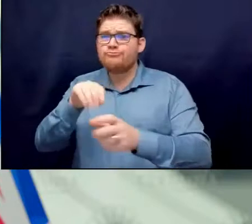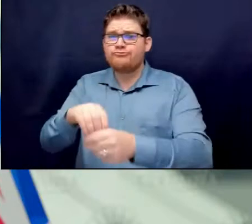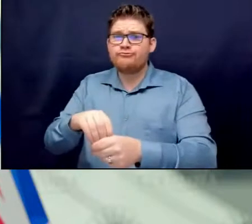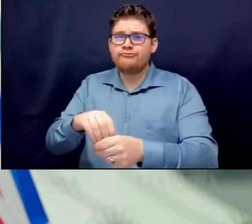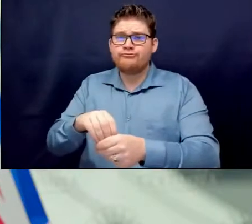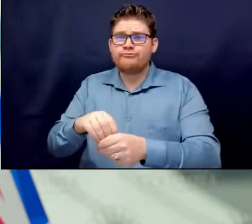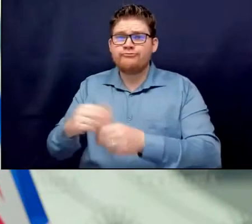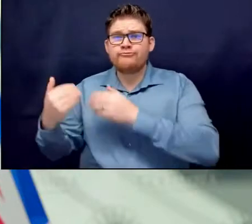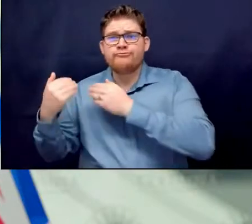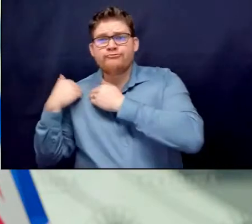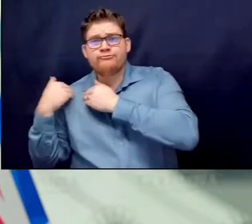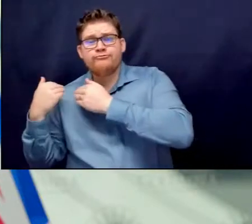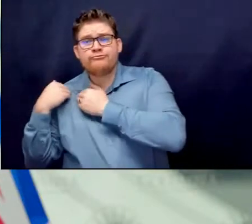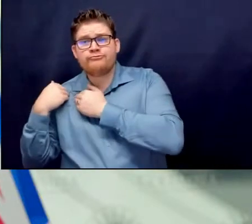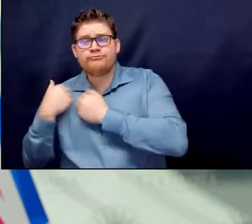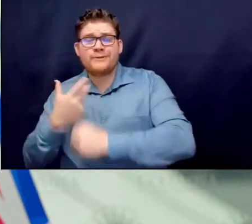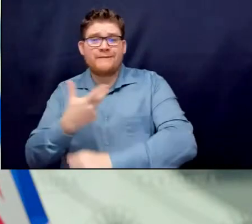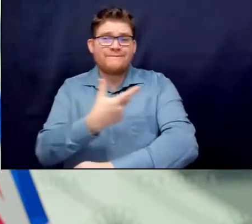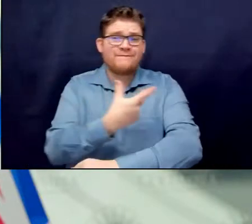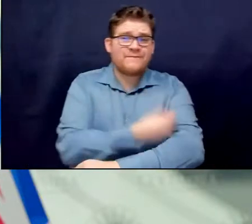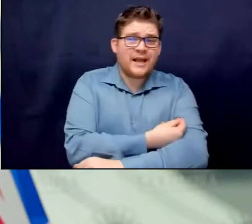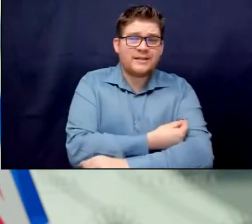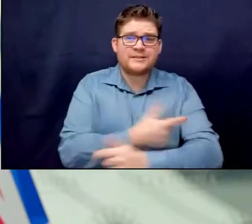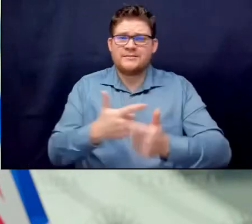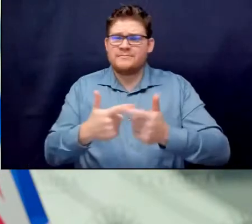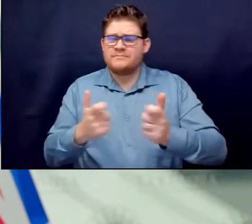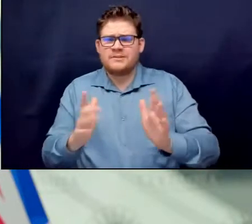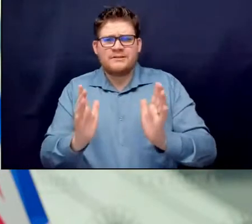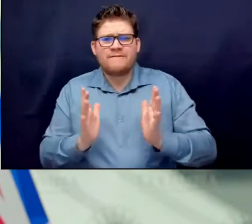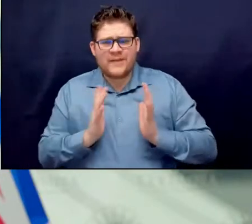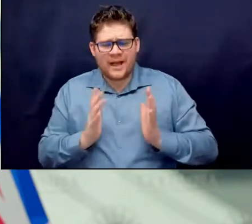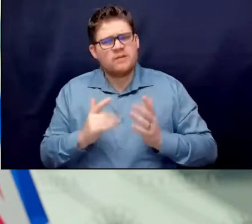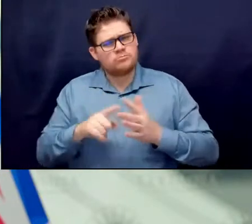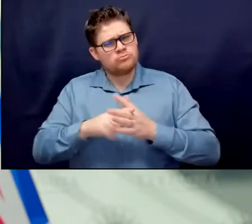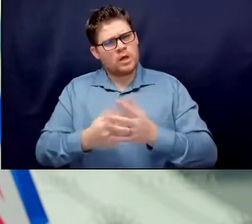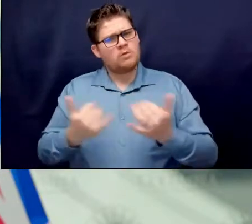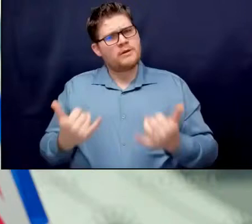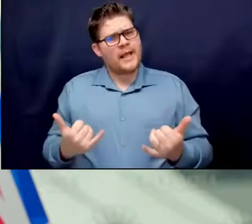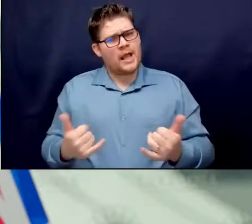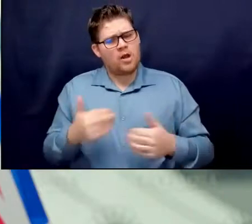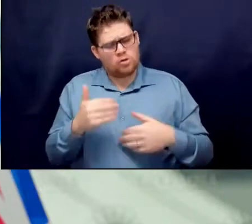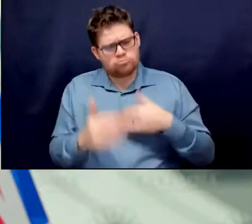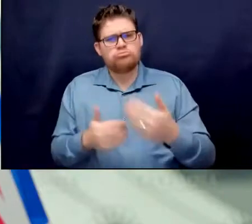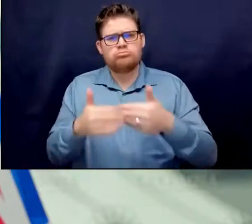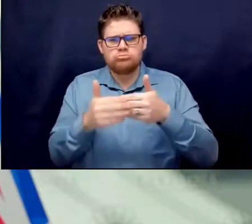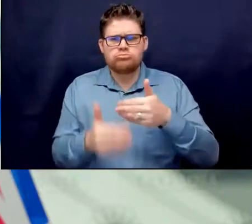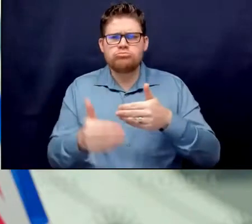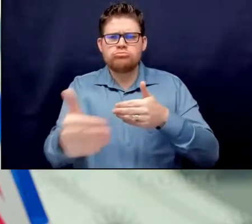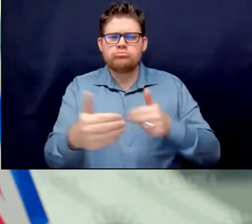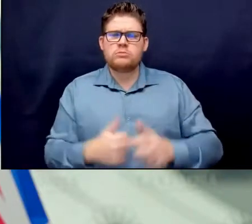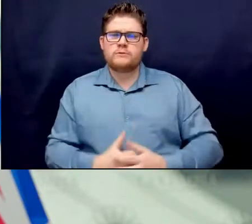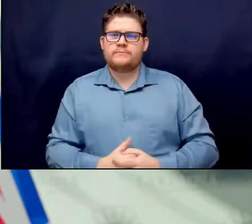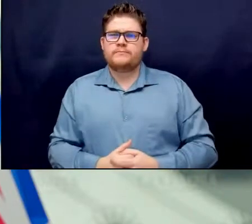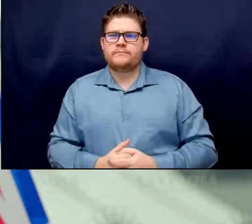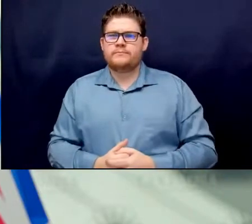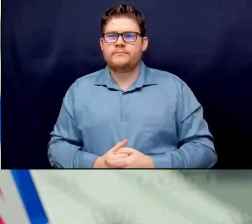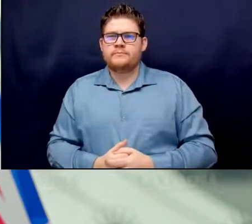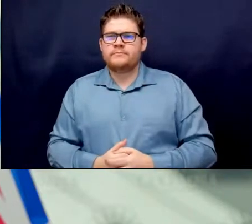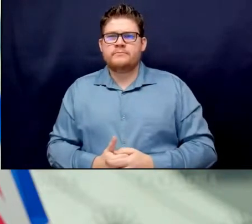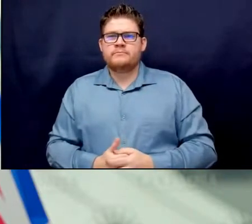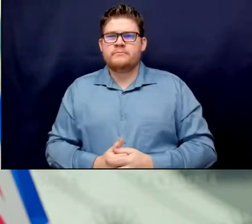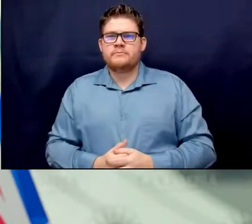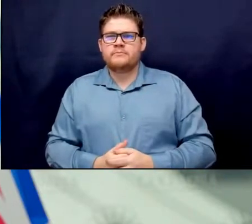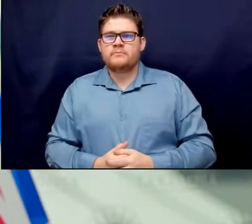done yesterday. Let's talk about what we can all do today, and not offer lectures or lessons to too